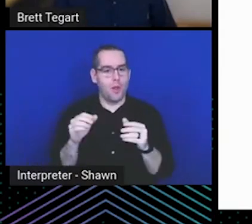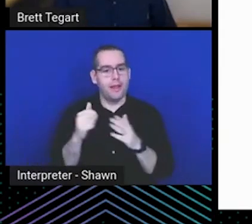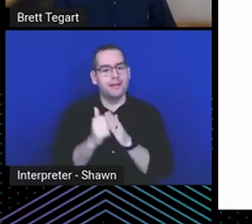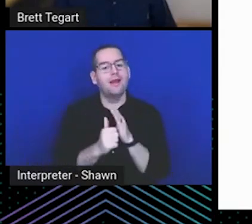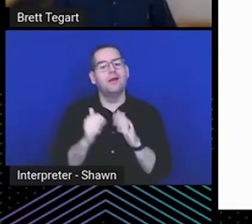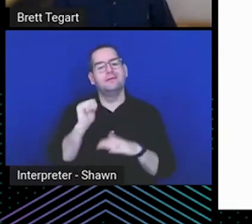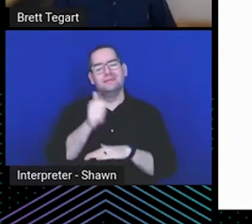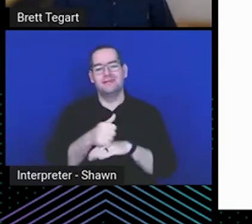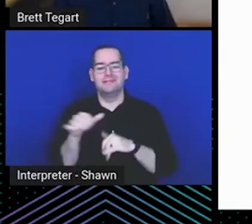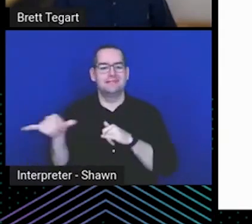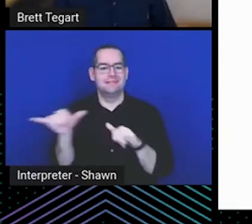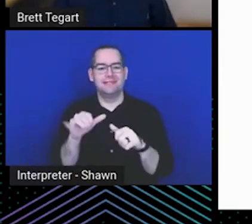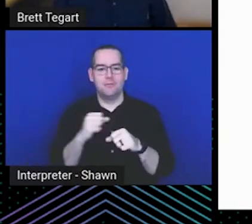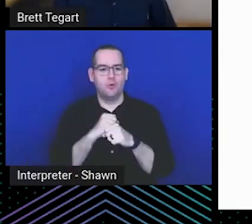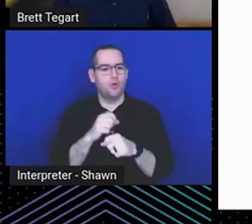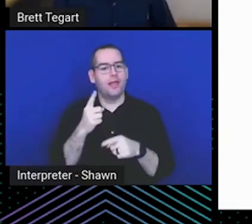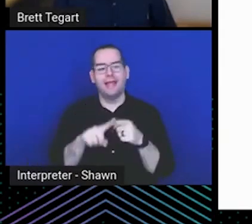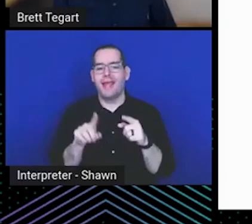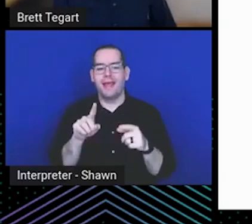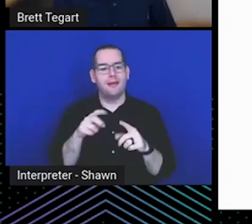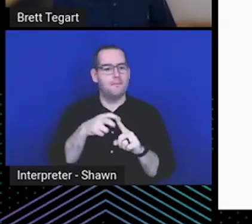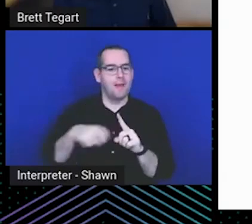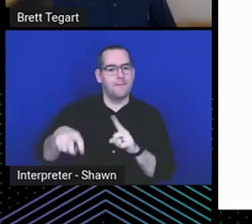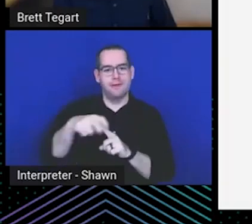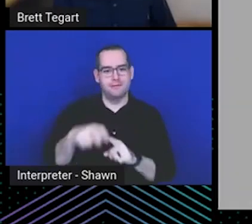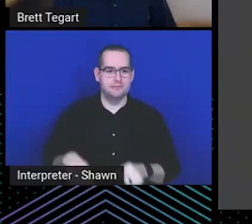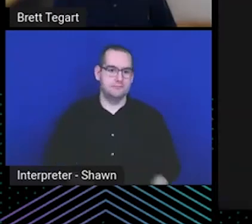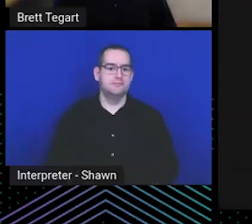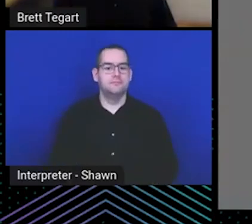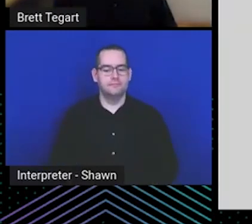controls that can't be bypassed and can't be altered.